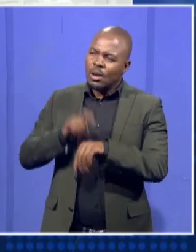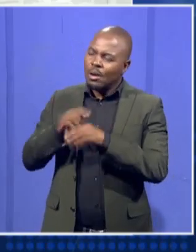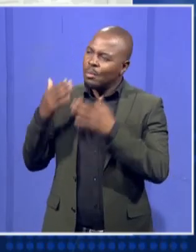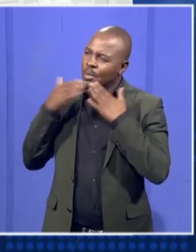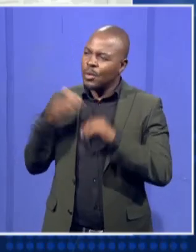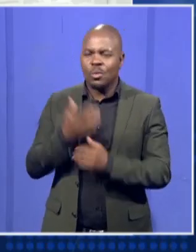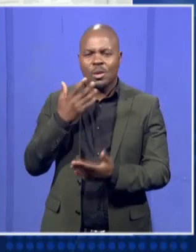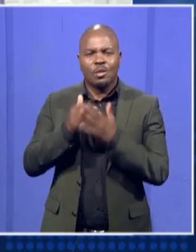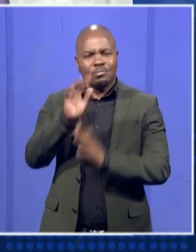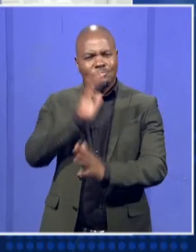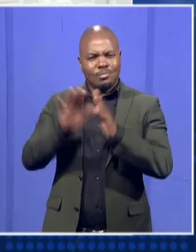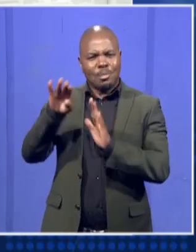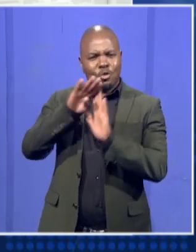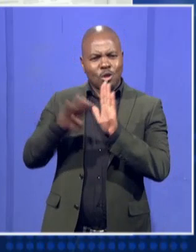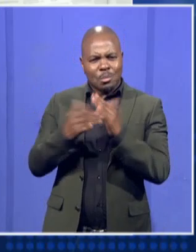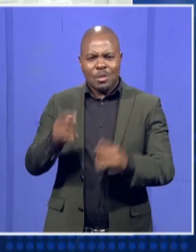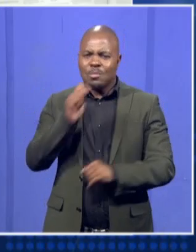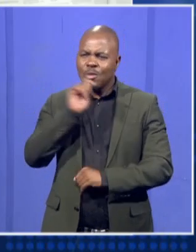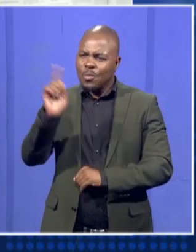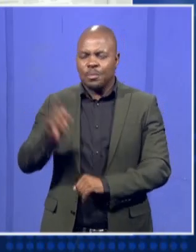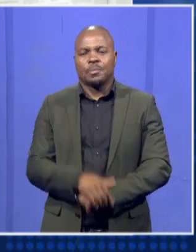us through the program for this morning.